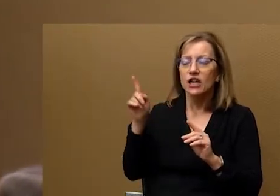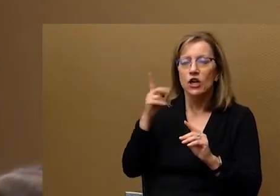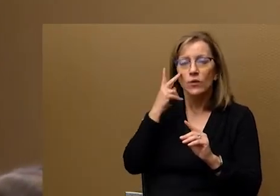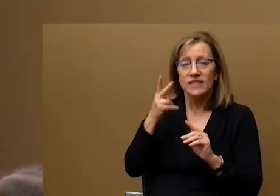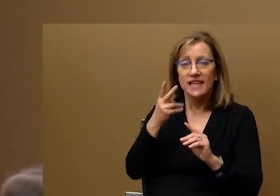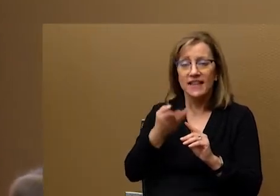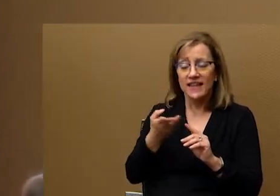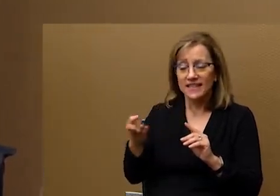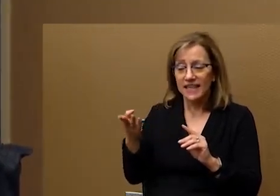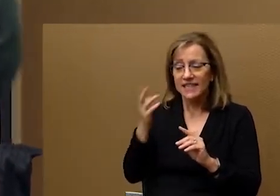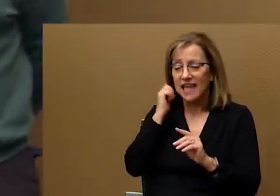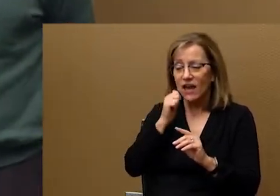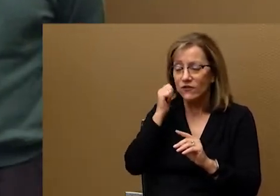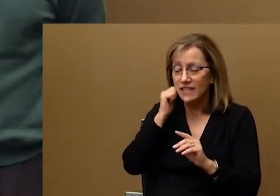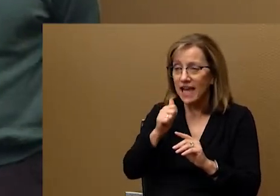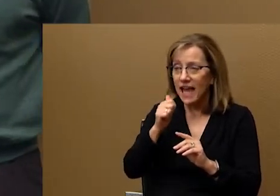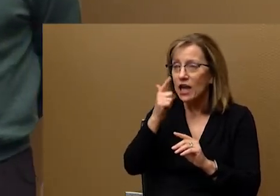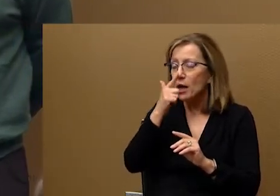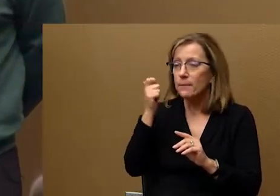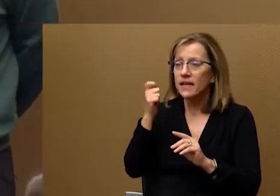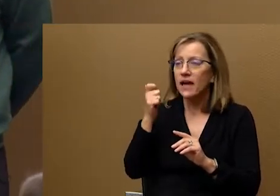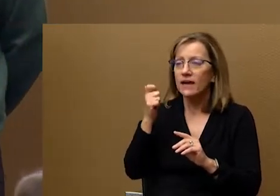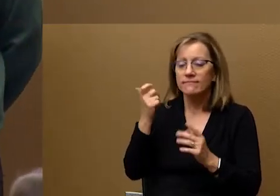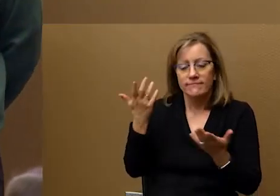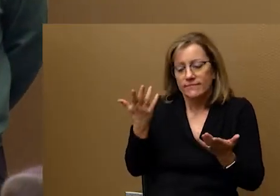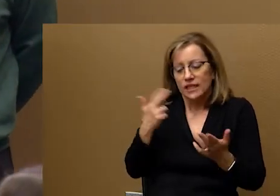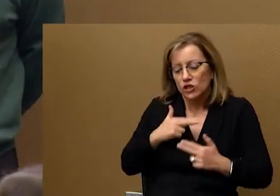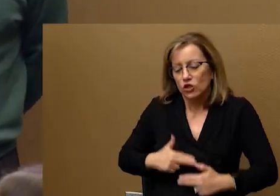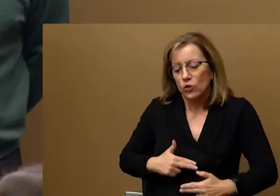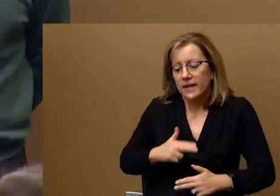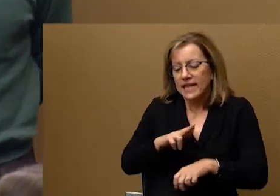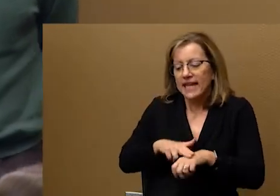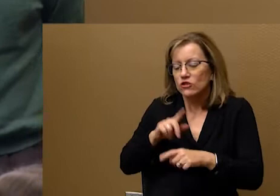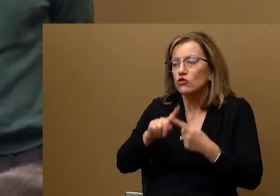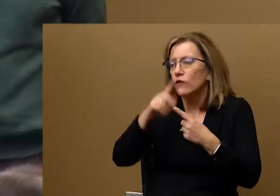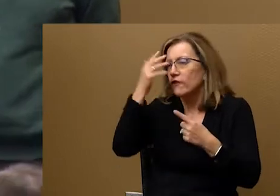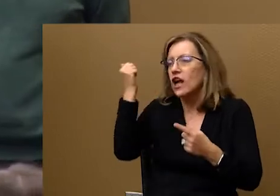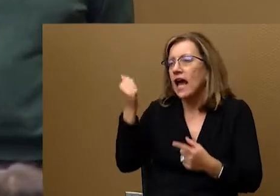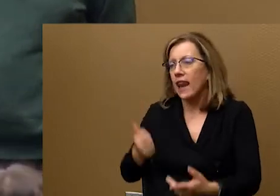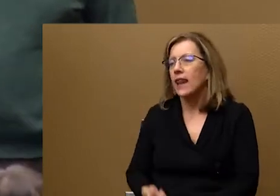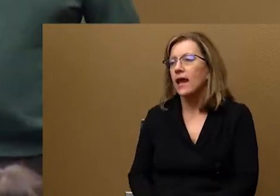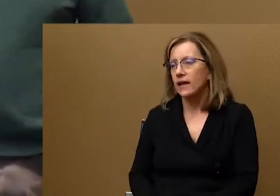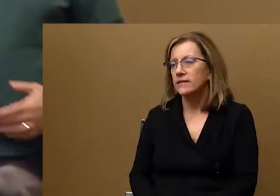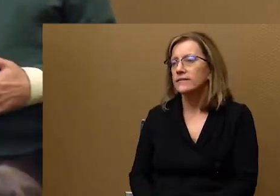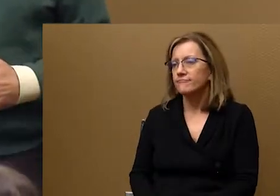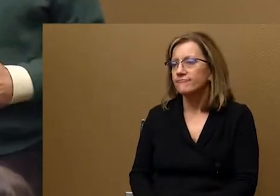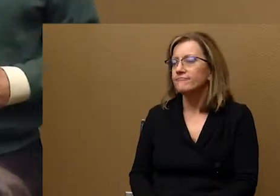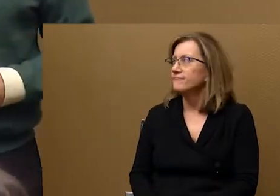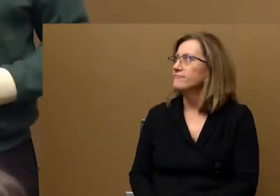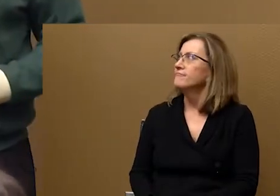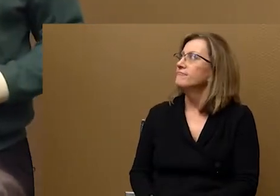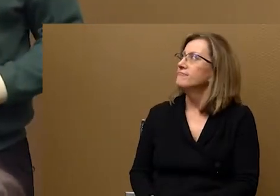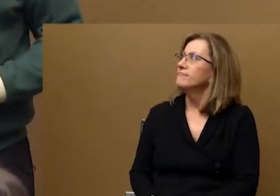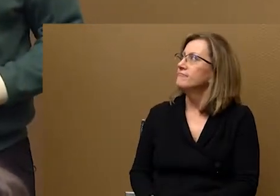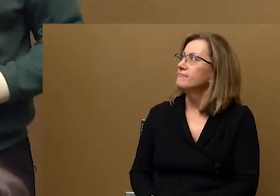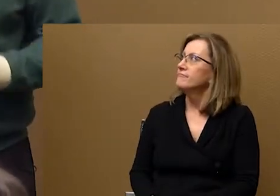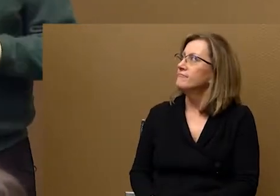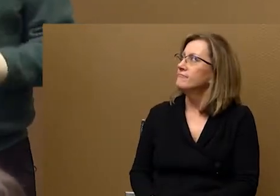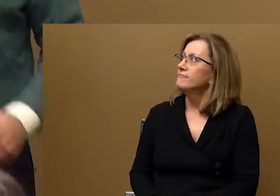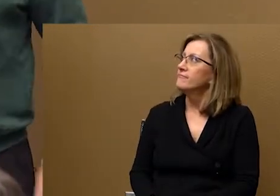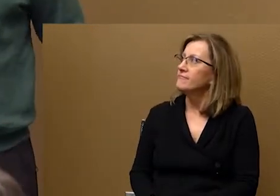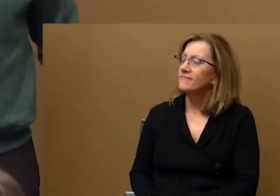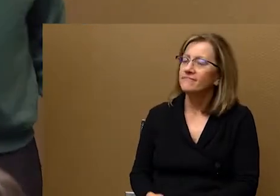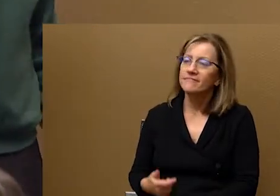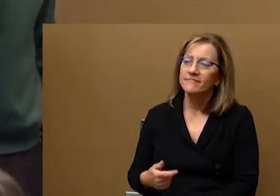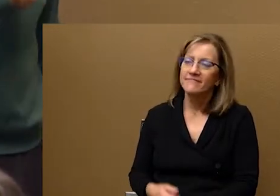I just wanted to make a comment. I think that we see these things every day because it's human nature to forget.